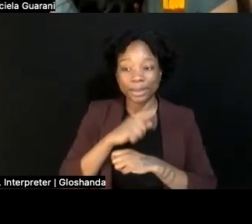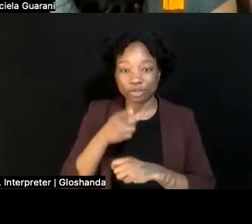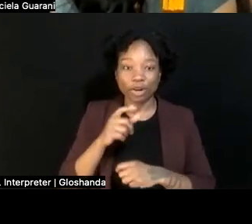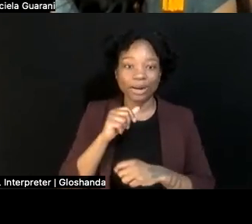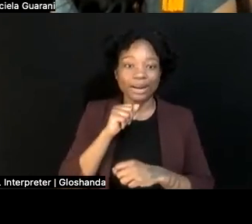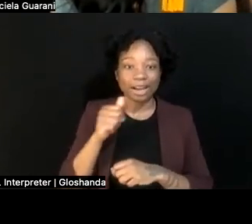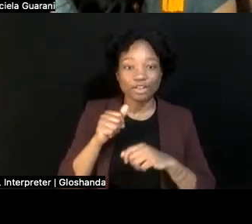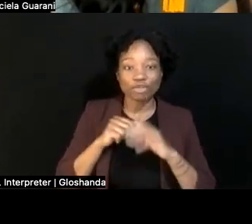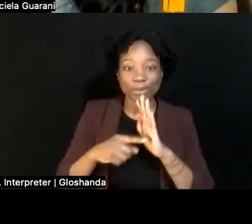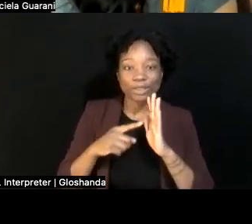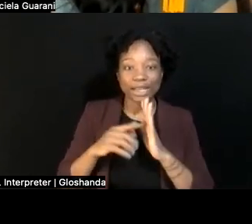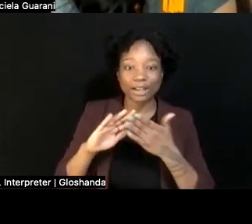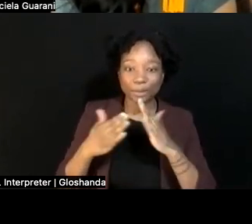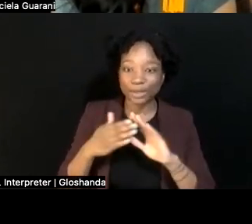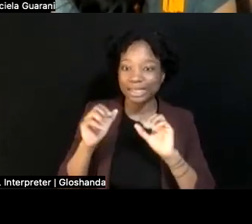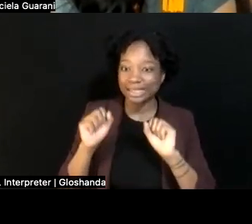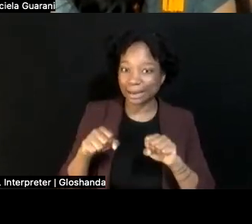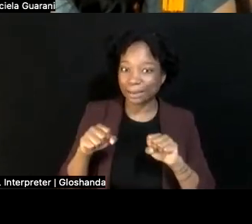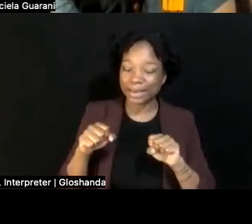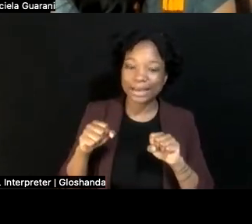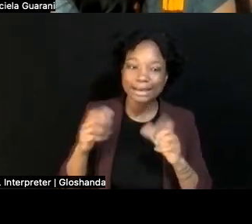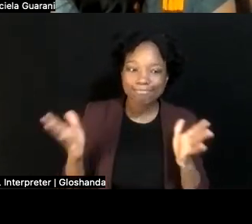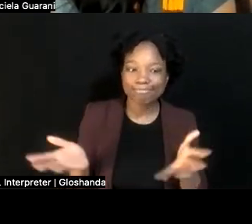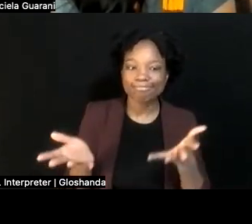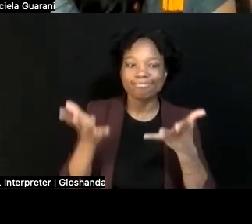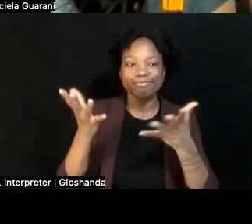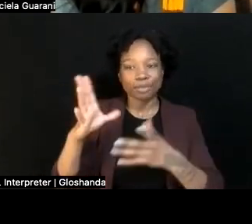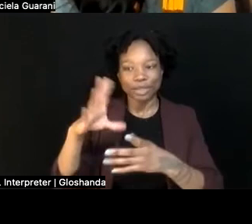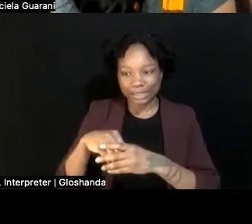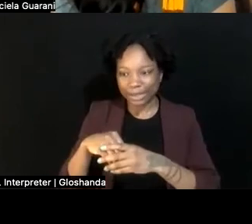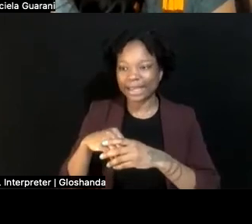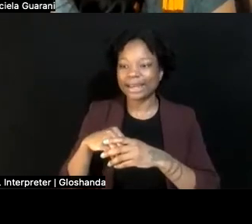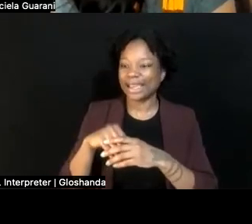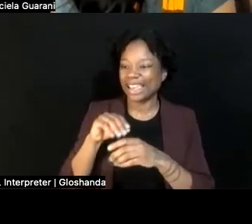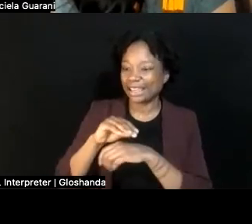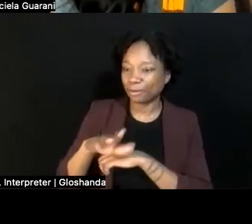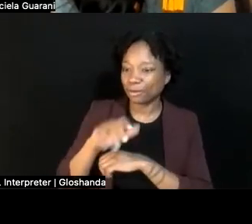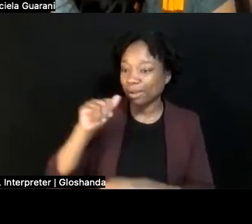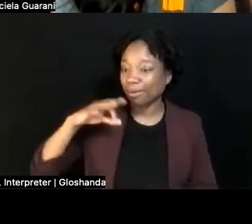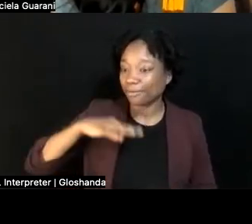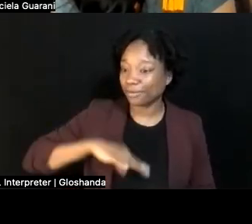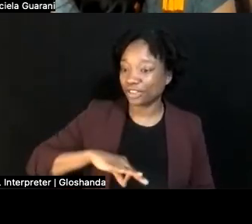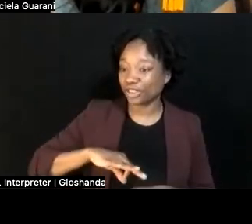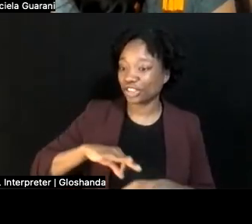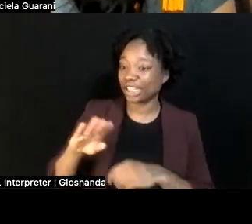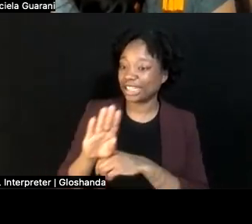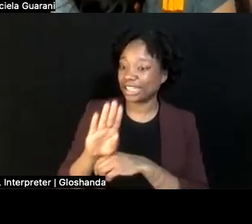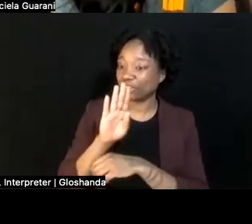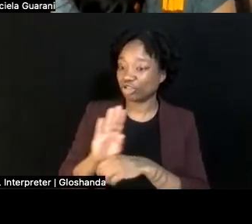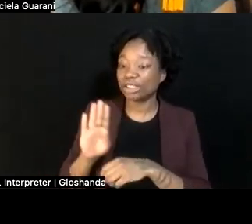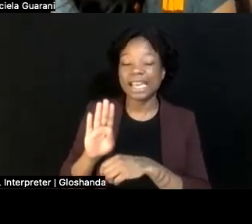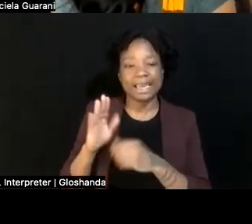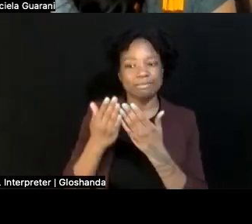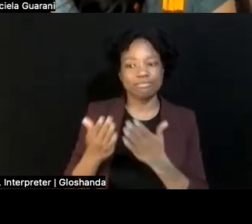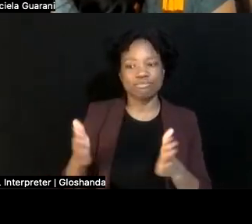cultivated, participating in and influencing the nonfiction industry and the broader discourse about equity and